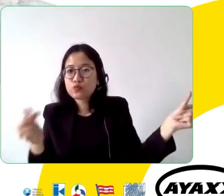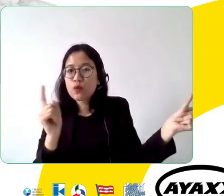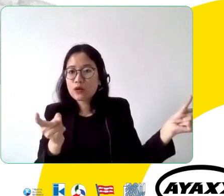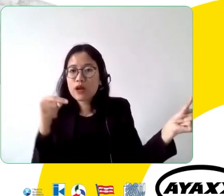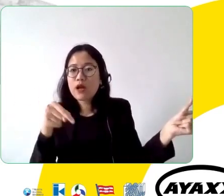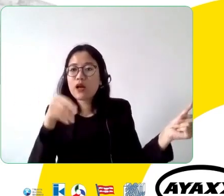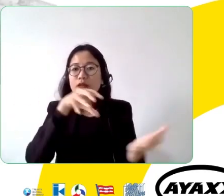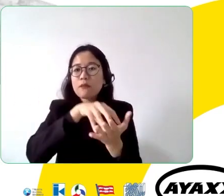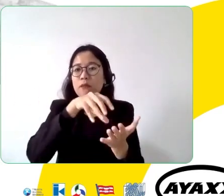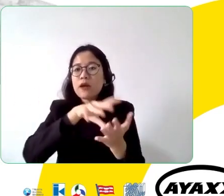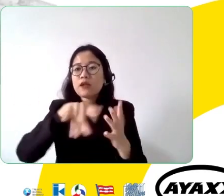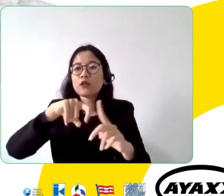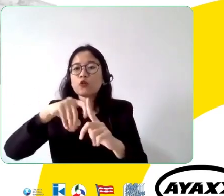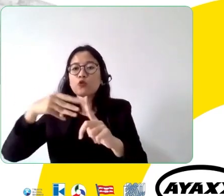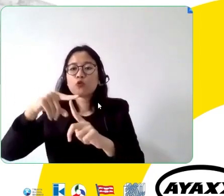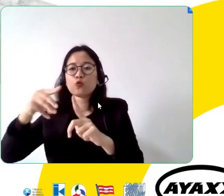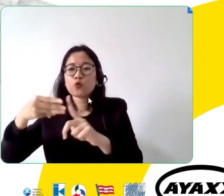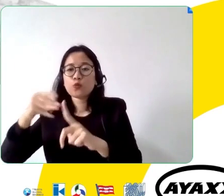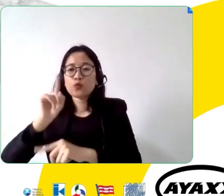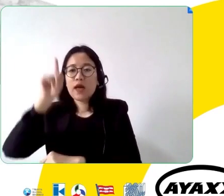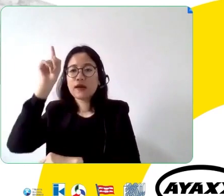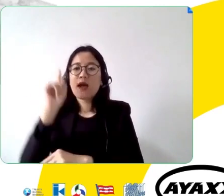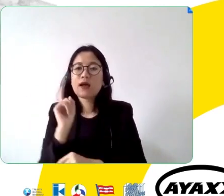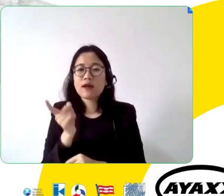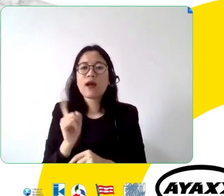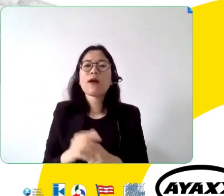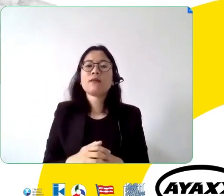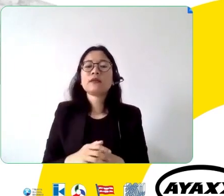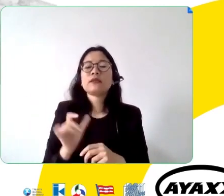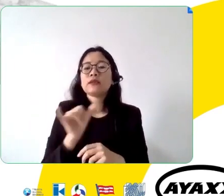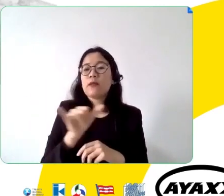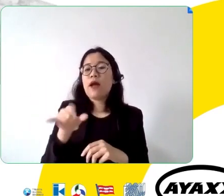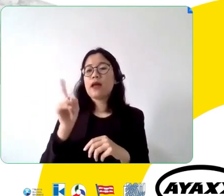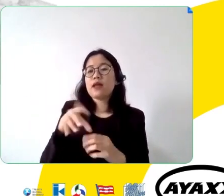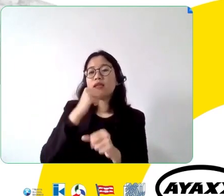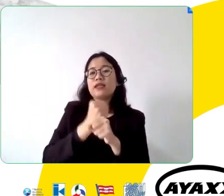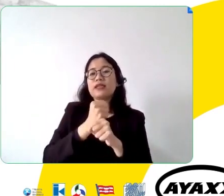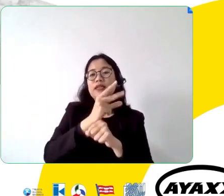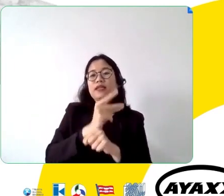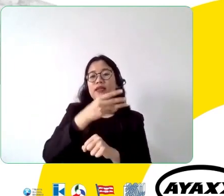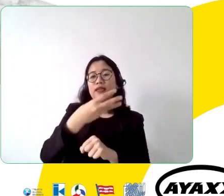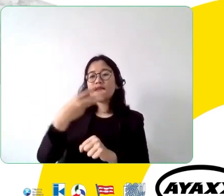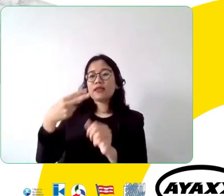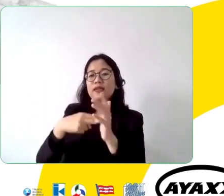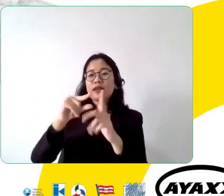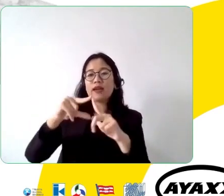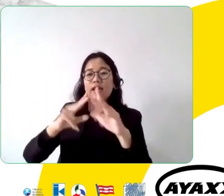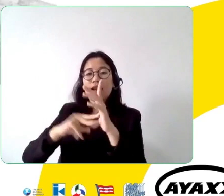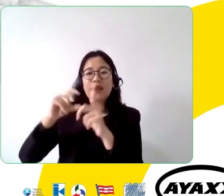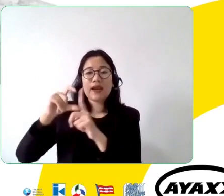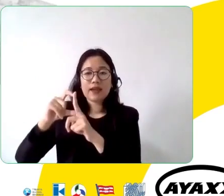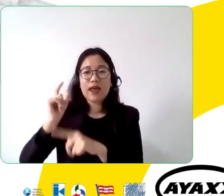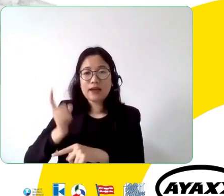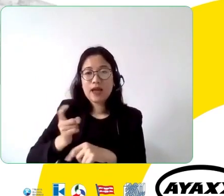decreased, and as well as the green line, ice in the green line, we can see the